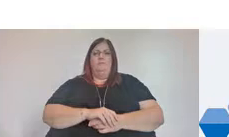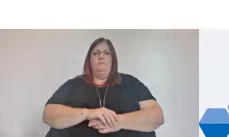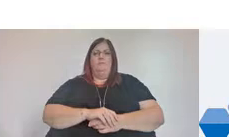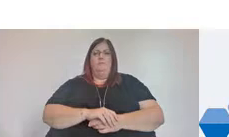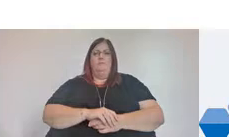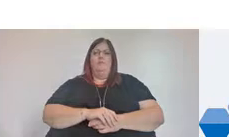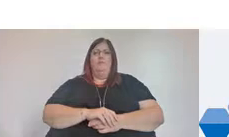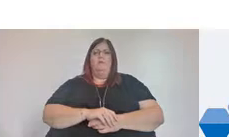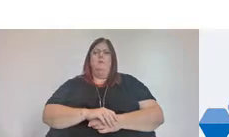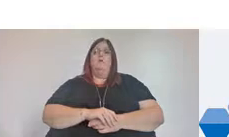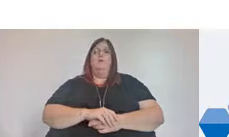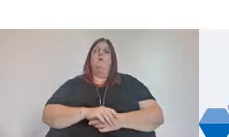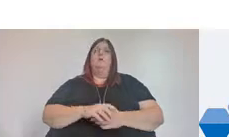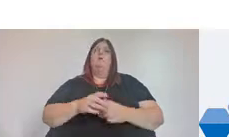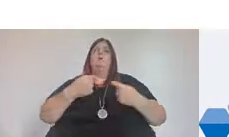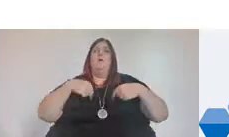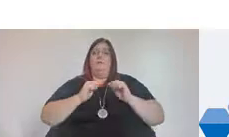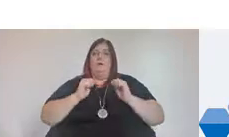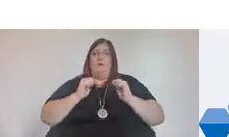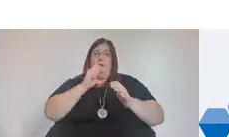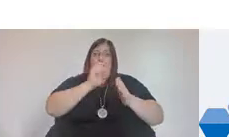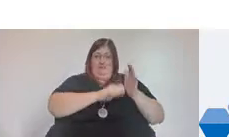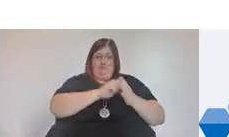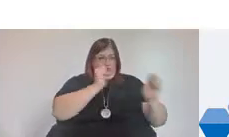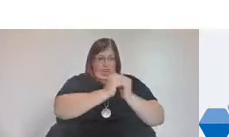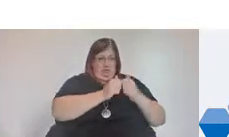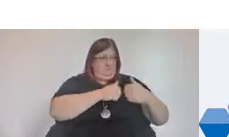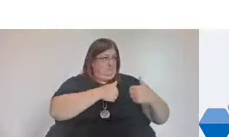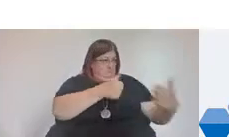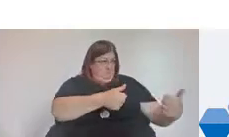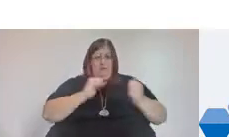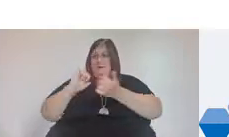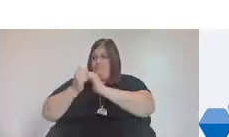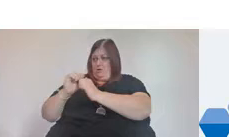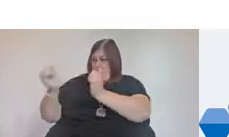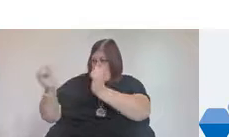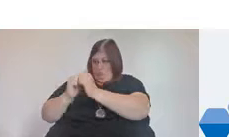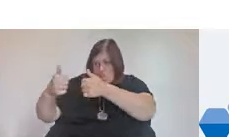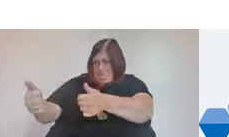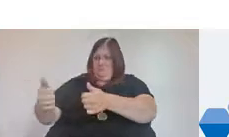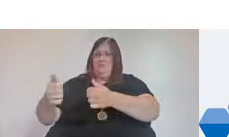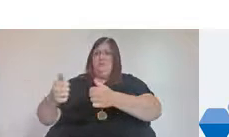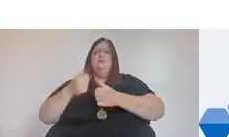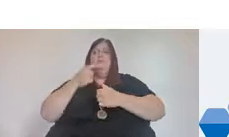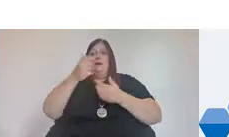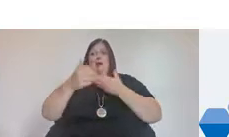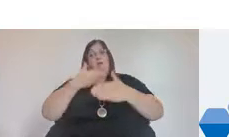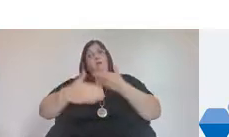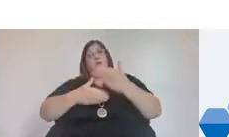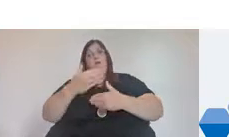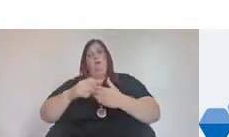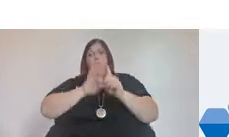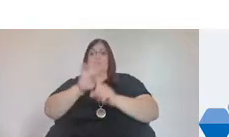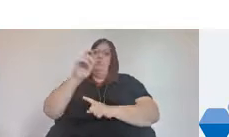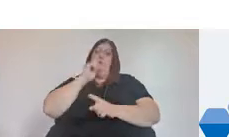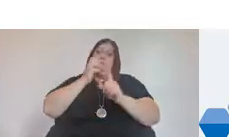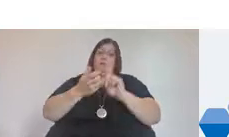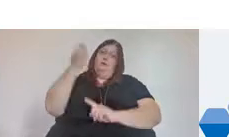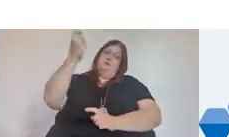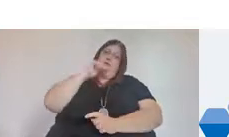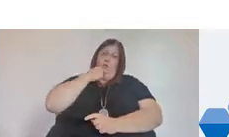agreement to. We have our clinicians on board with delivering this, and we're very confident that building on the success of the current year that we're going to be able